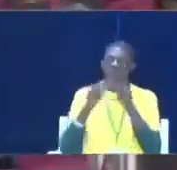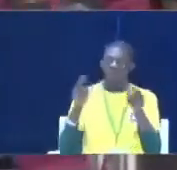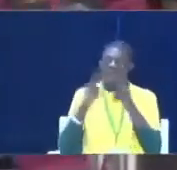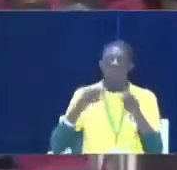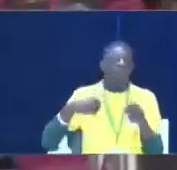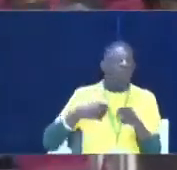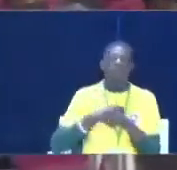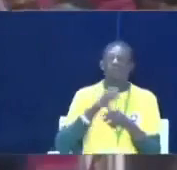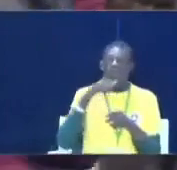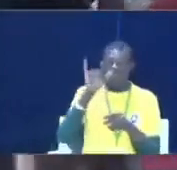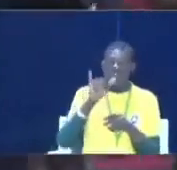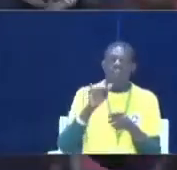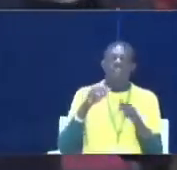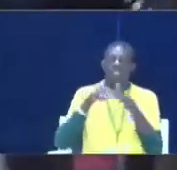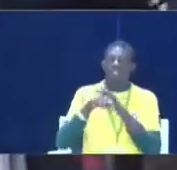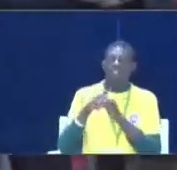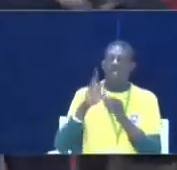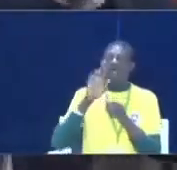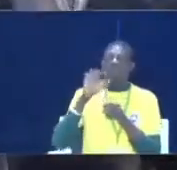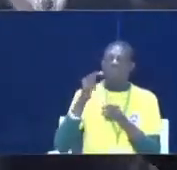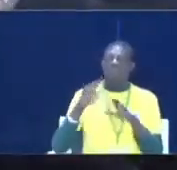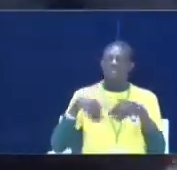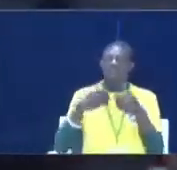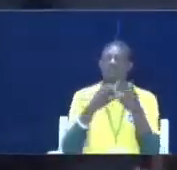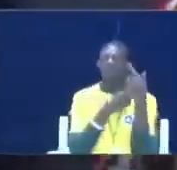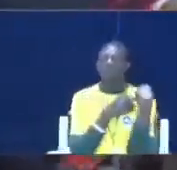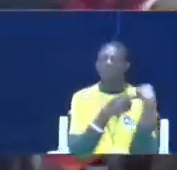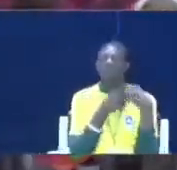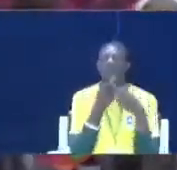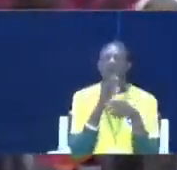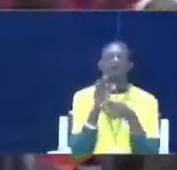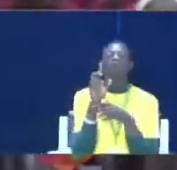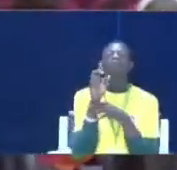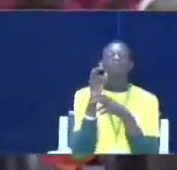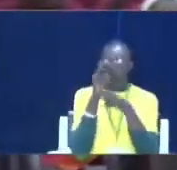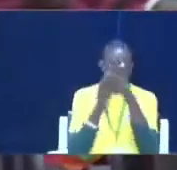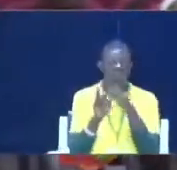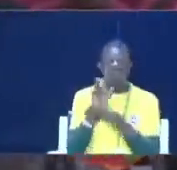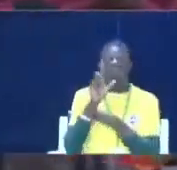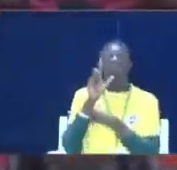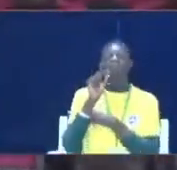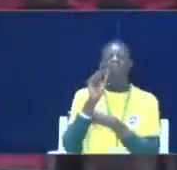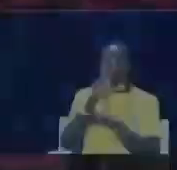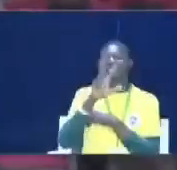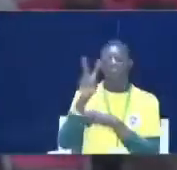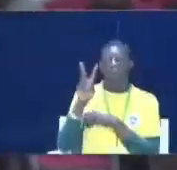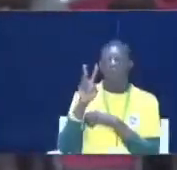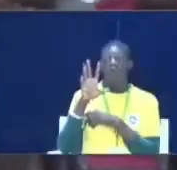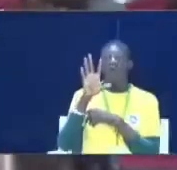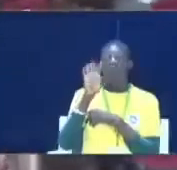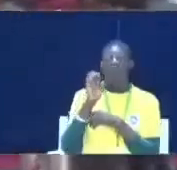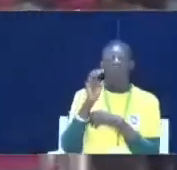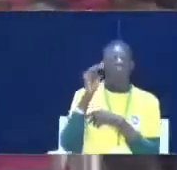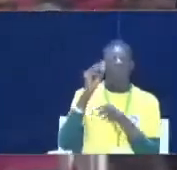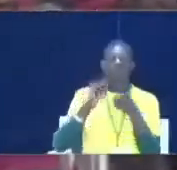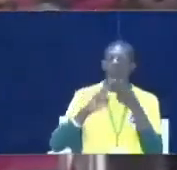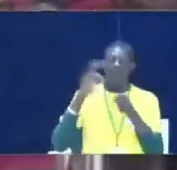entered. The RCCG has given us a mandate of Vision 2032. 40 million souls